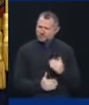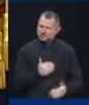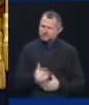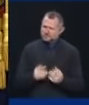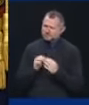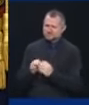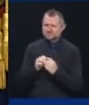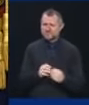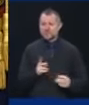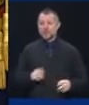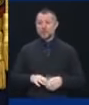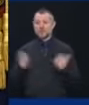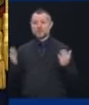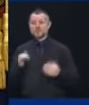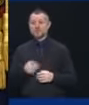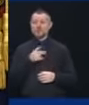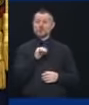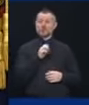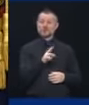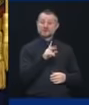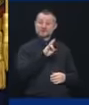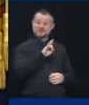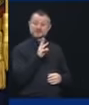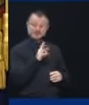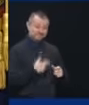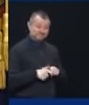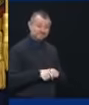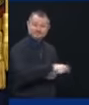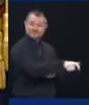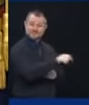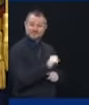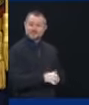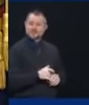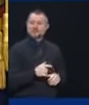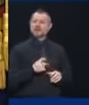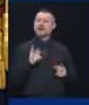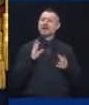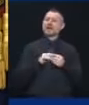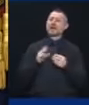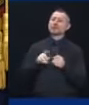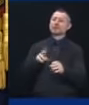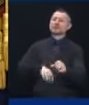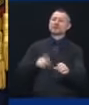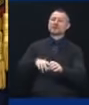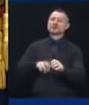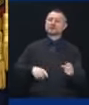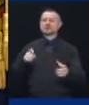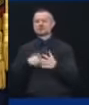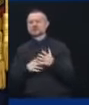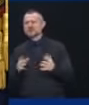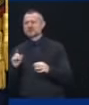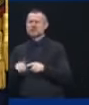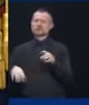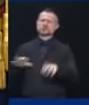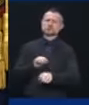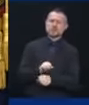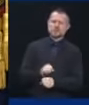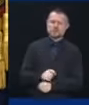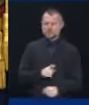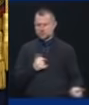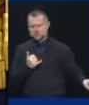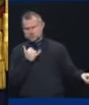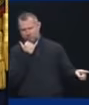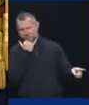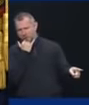Pier 76 today. So they were just wrong, Dave. And look, it's they don't even understand